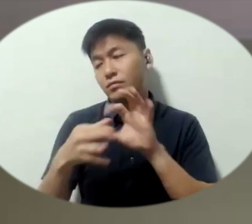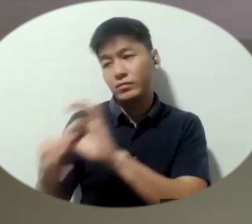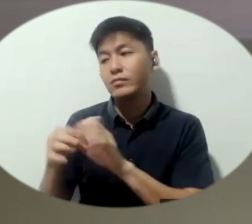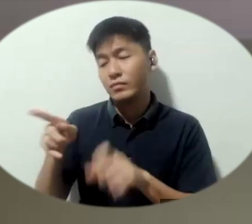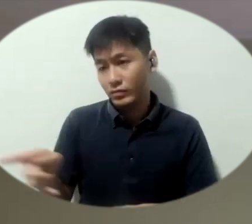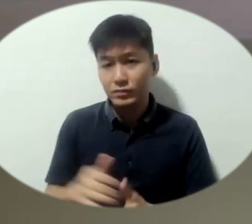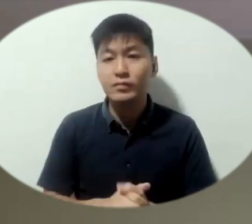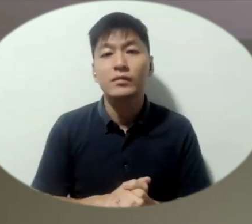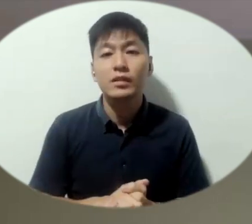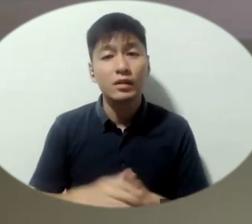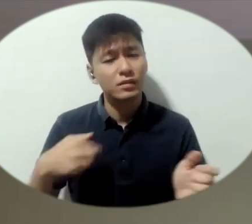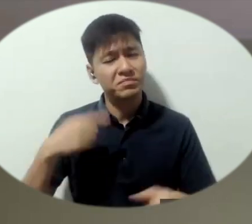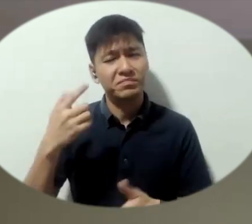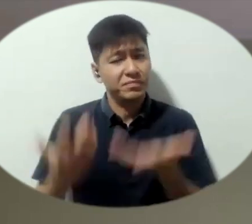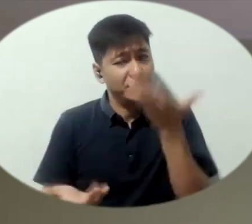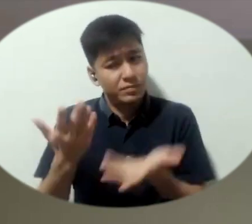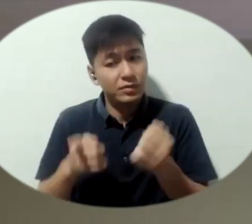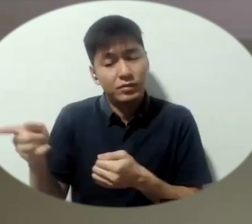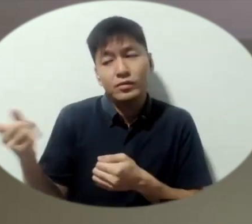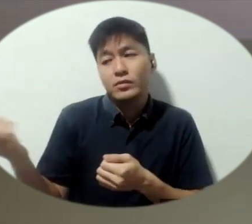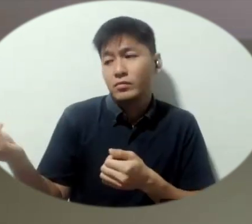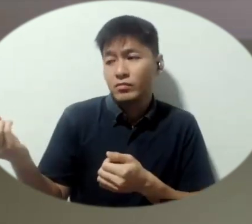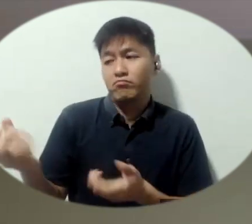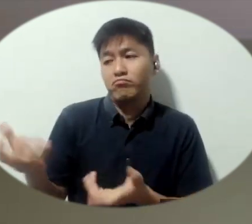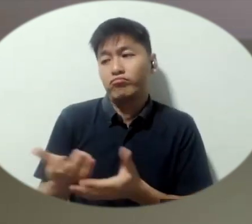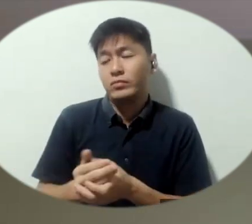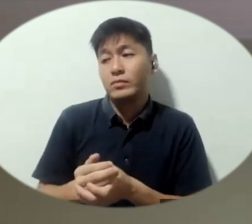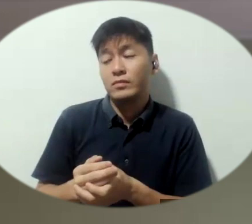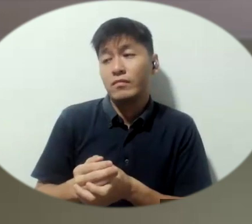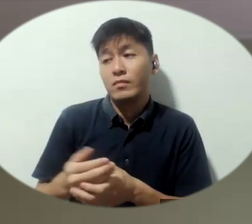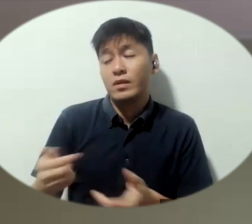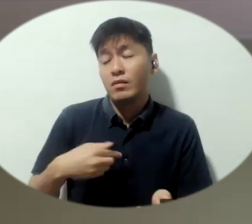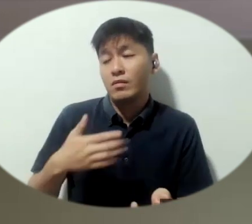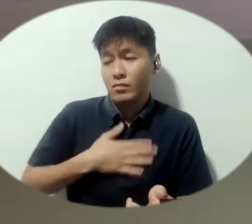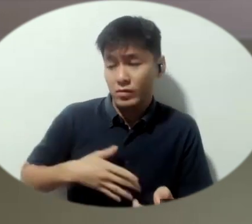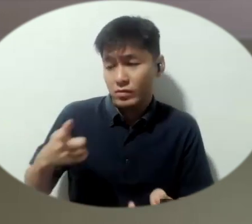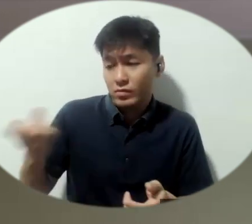I'm wondering if you could talk a little bit about your journey and how you found community as well.